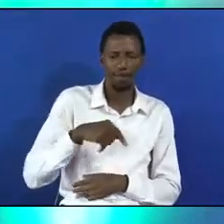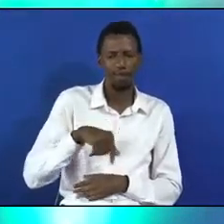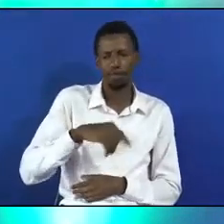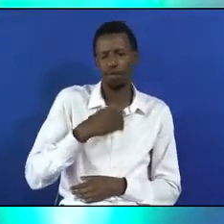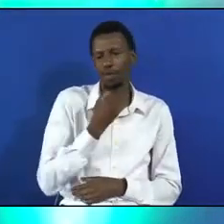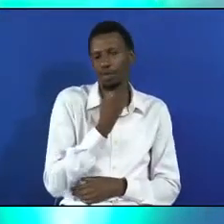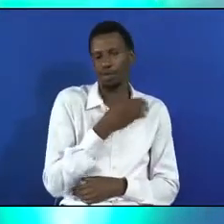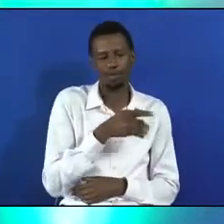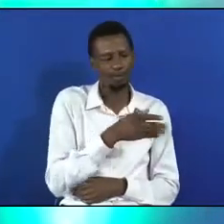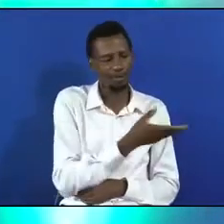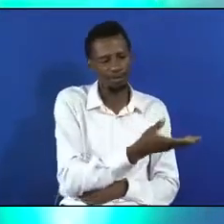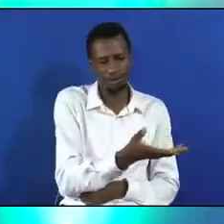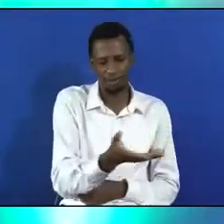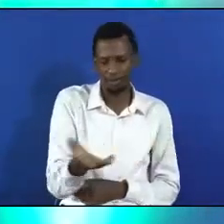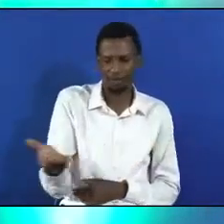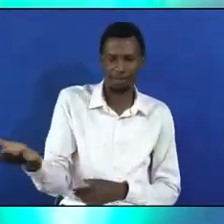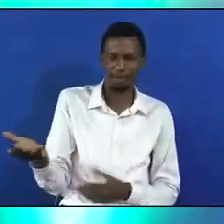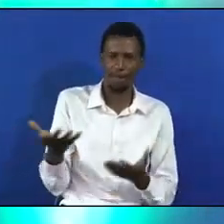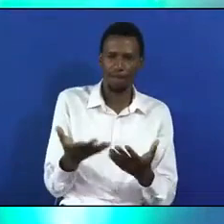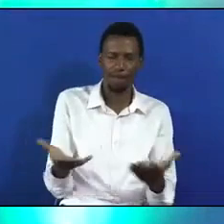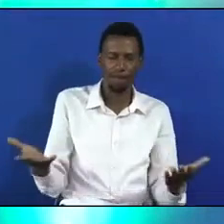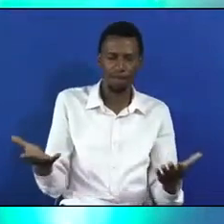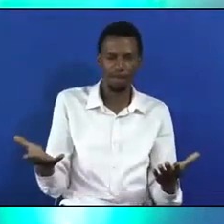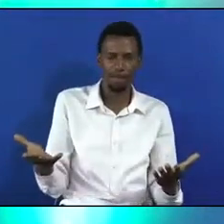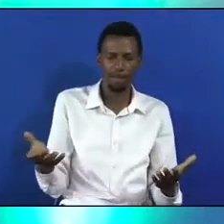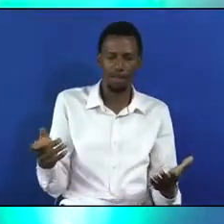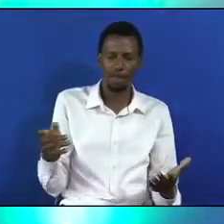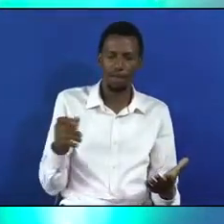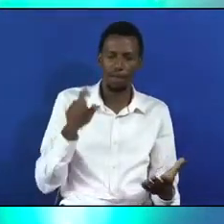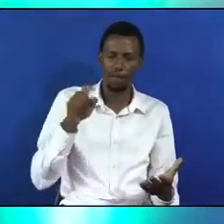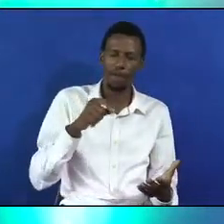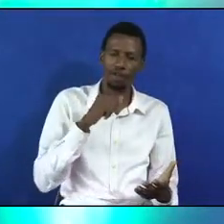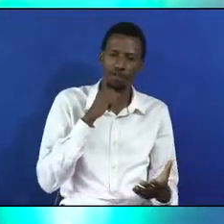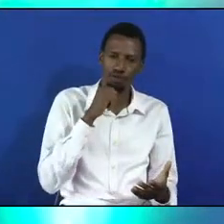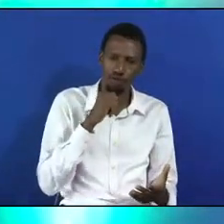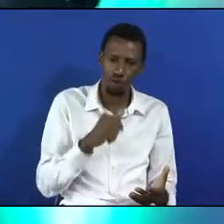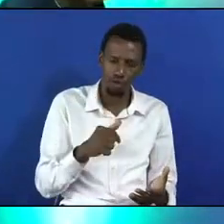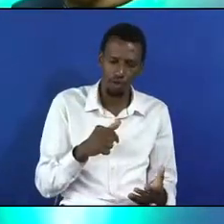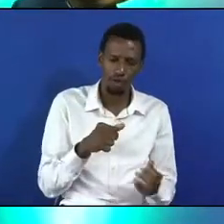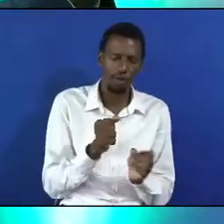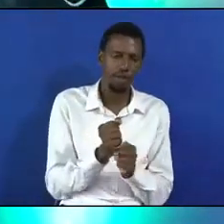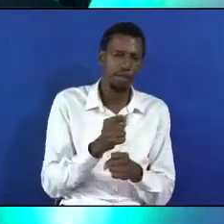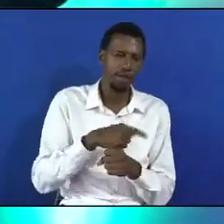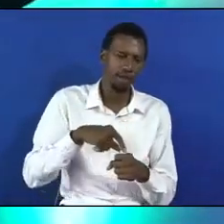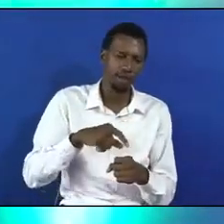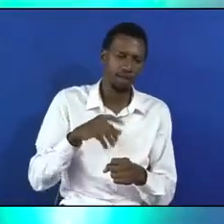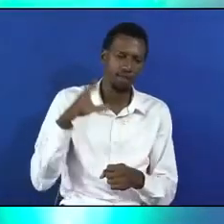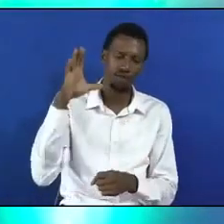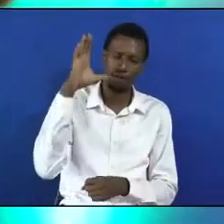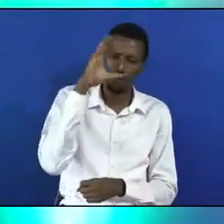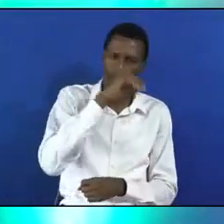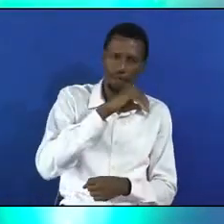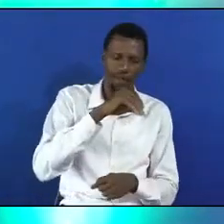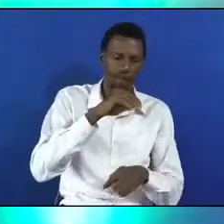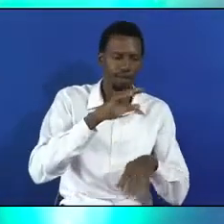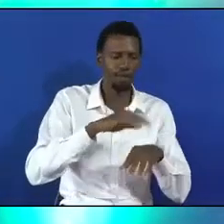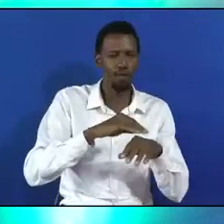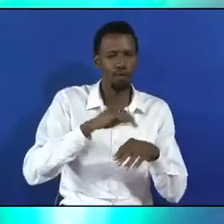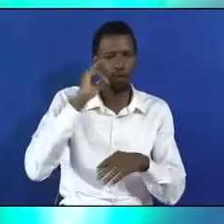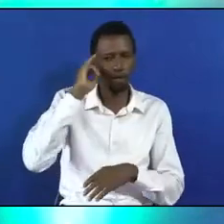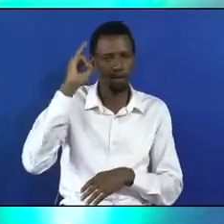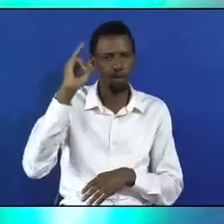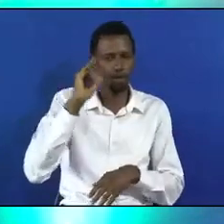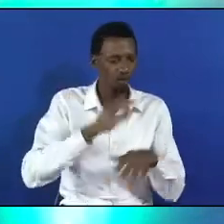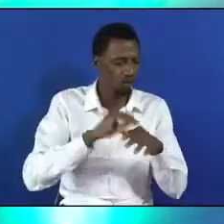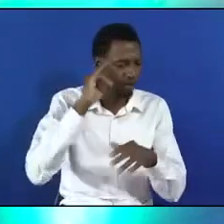another. Those grounds should not make us to miss the point. The point is,